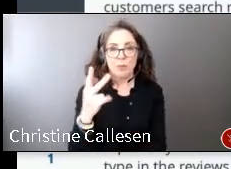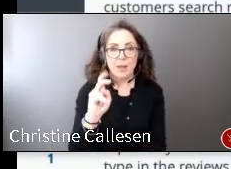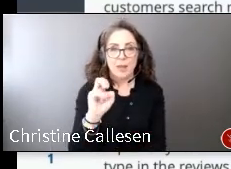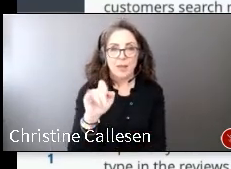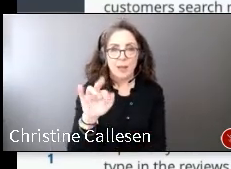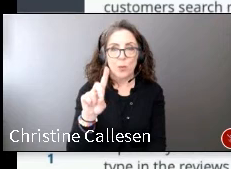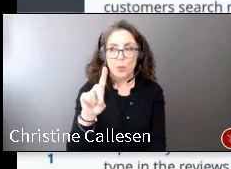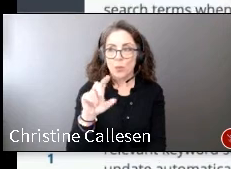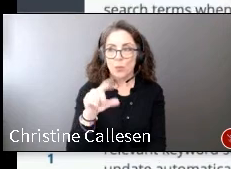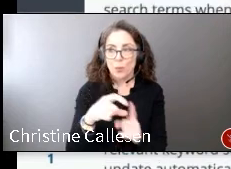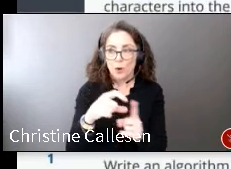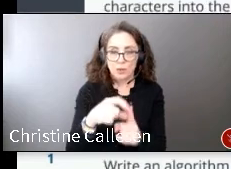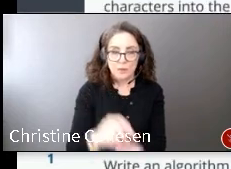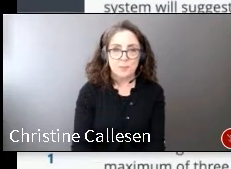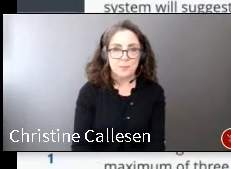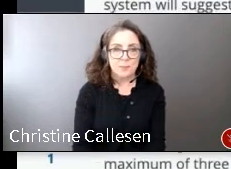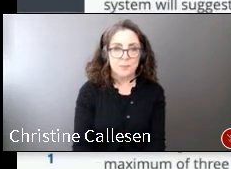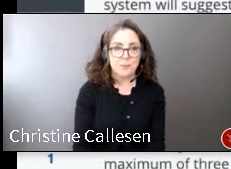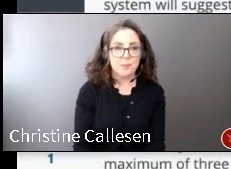Let's move on.